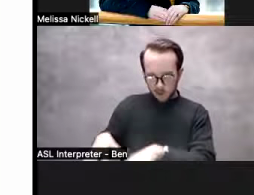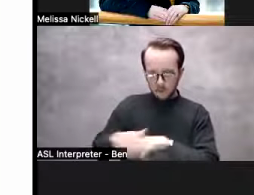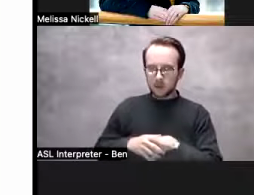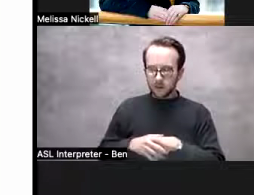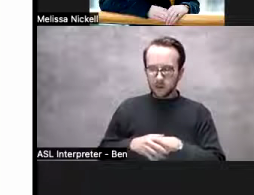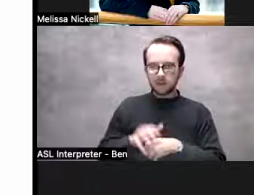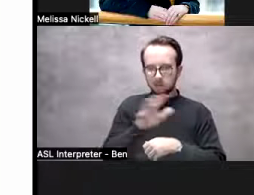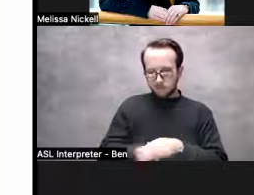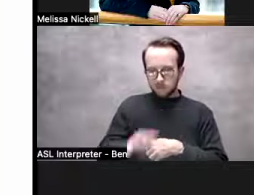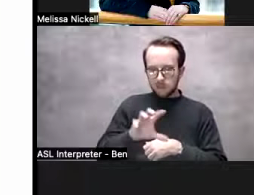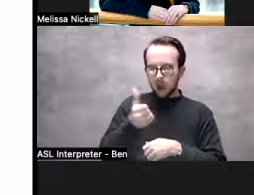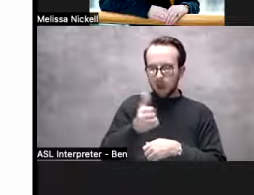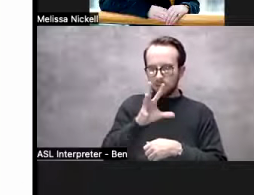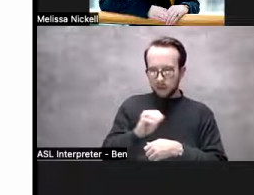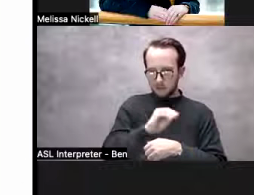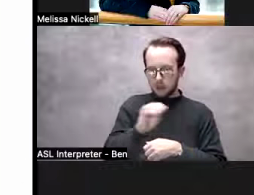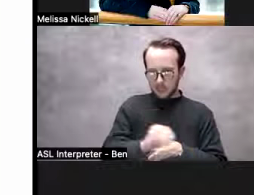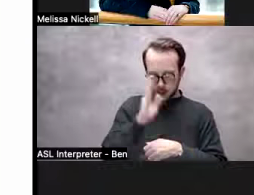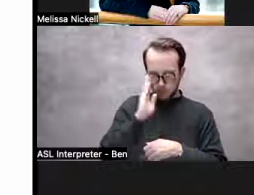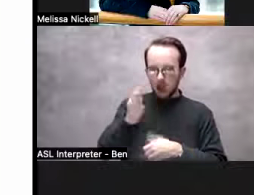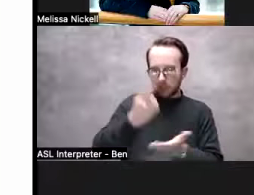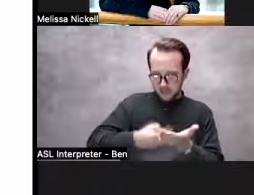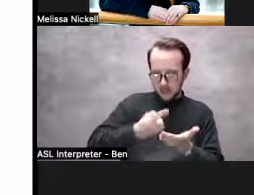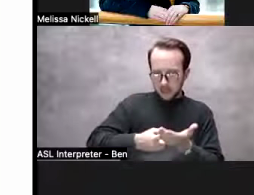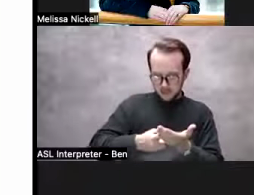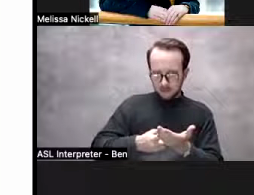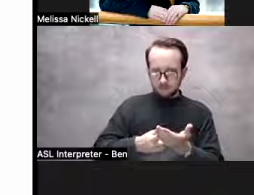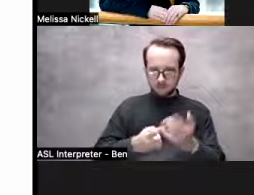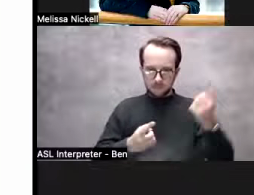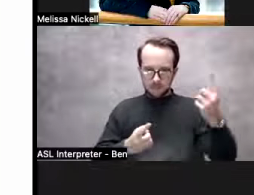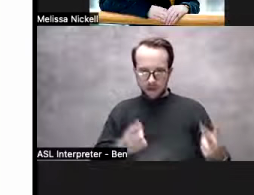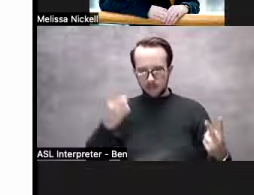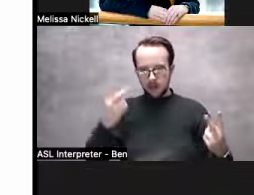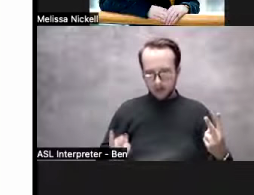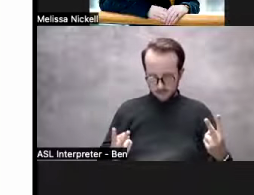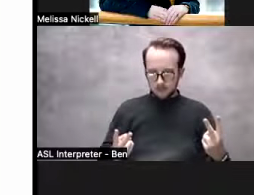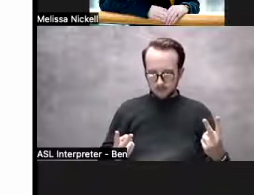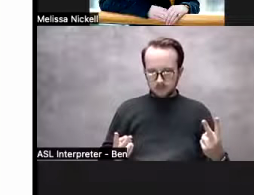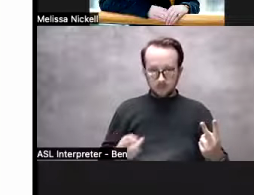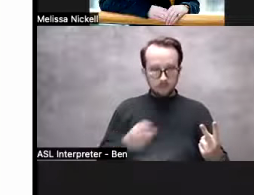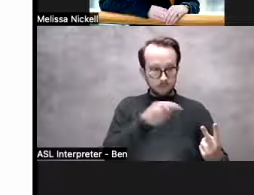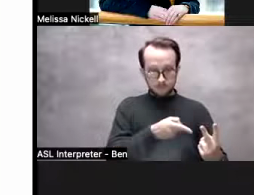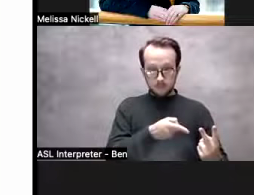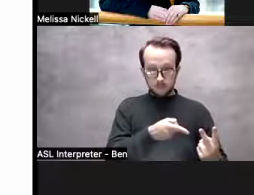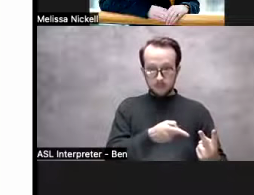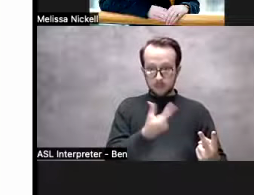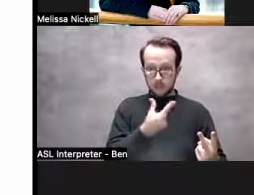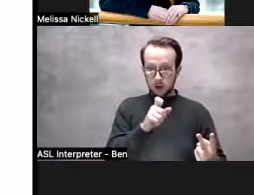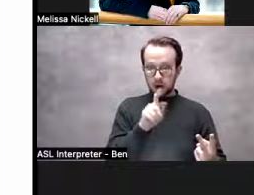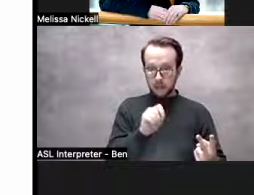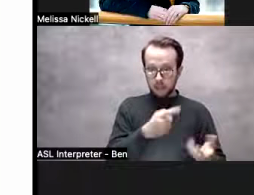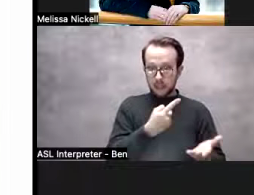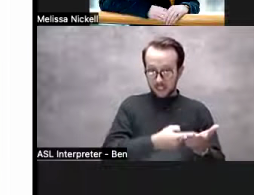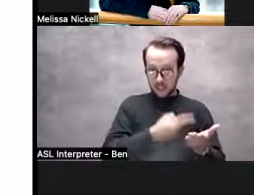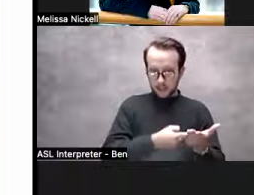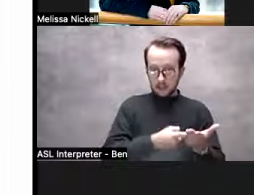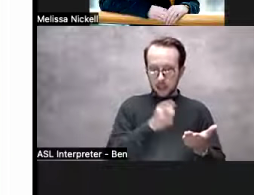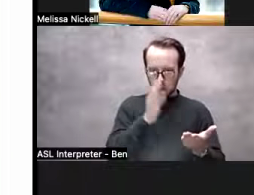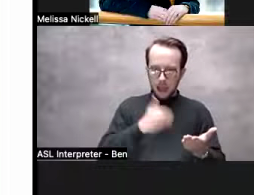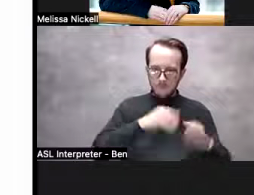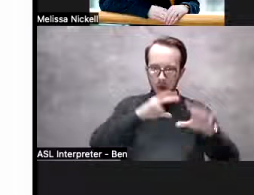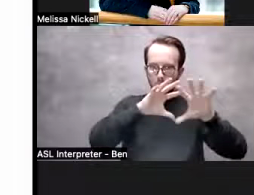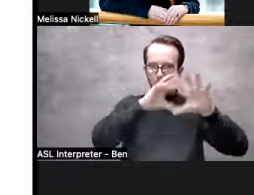get discussed. And of those grants that did get discussed, you'll be getting an overall